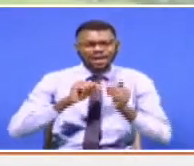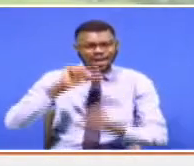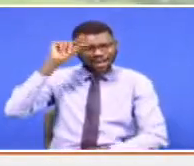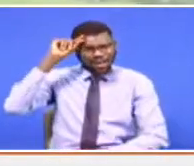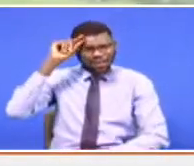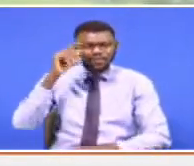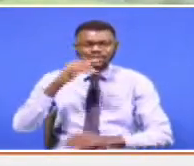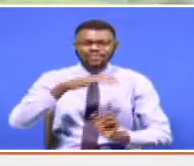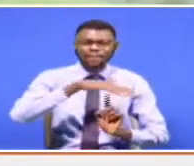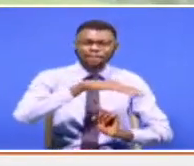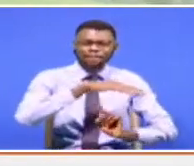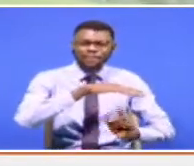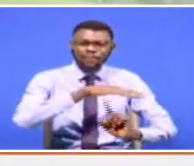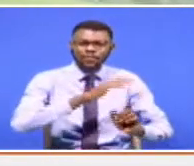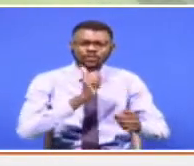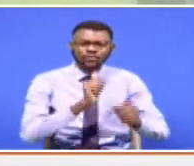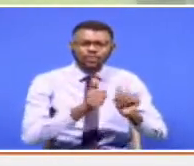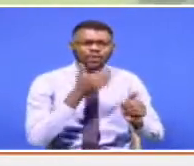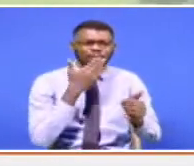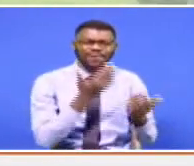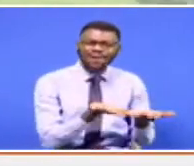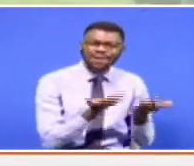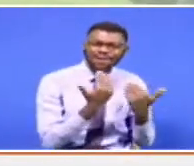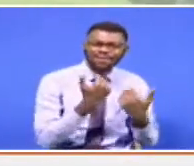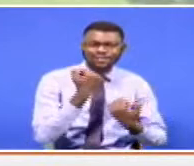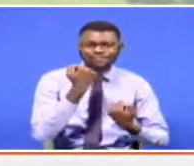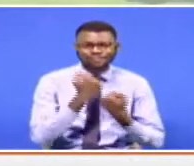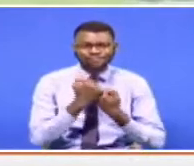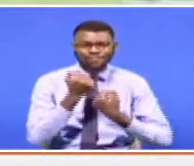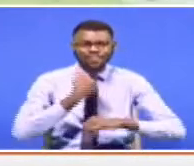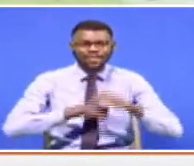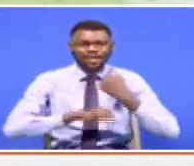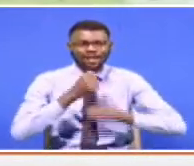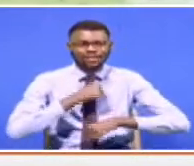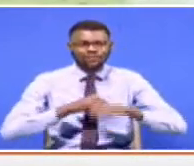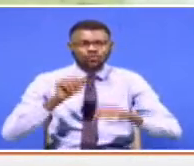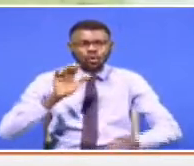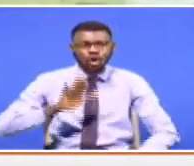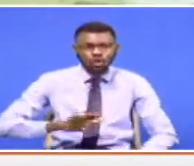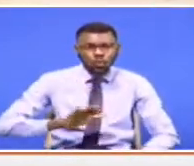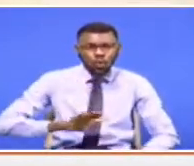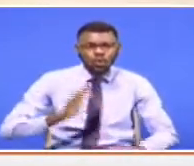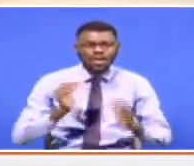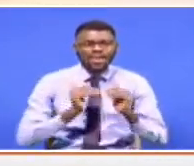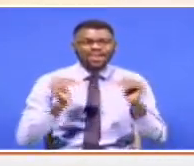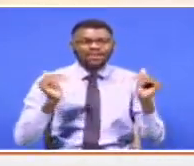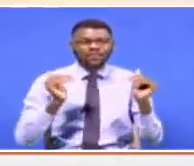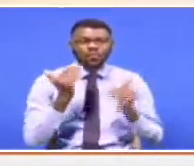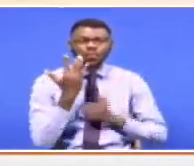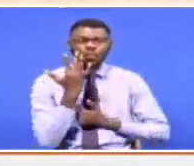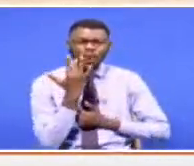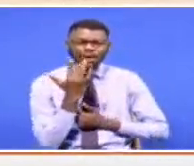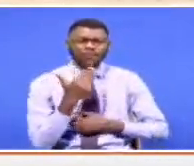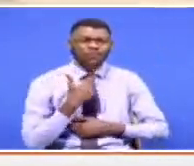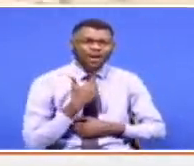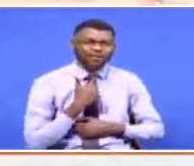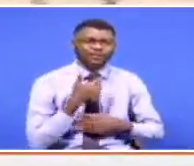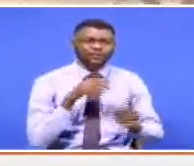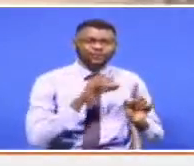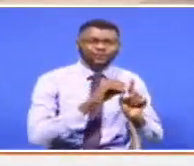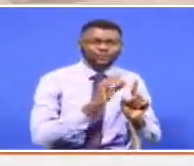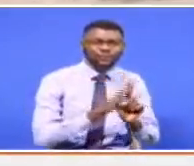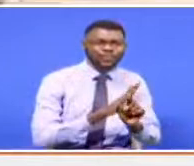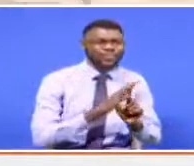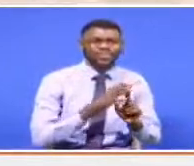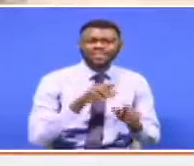the Ministry of Sports, to support such kind of activities at this low level, so that we can offer a wider range of exposure. Activities at the grassroots have